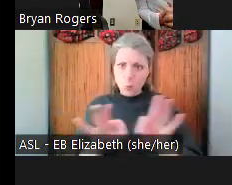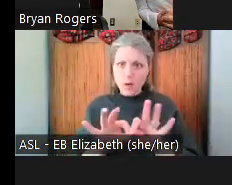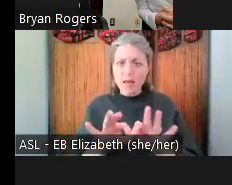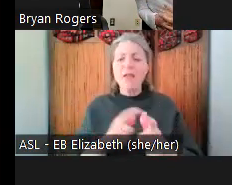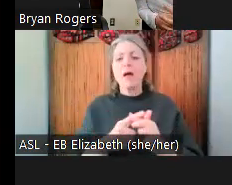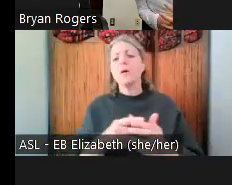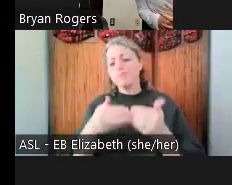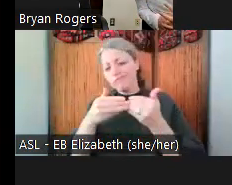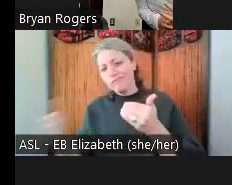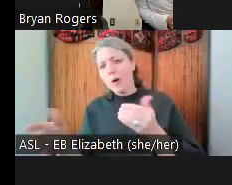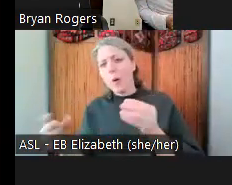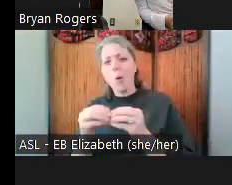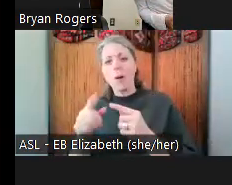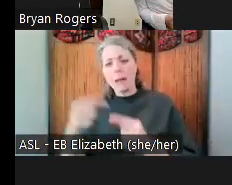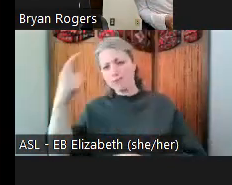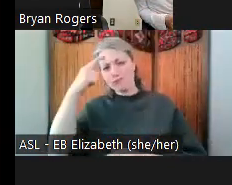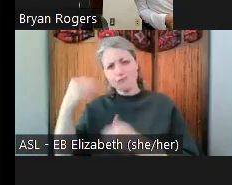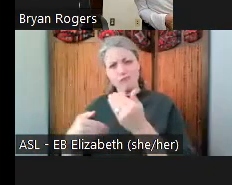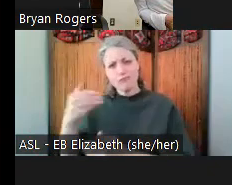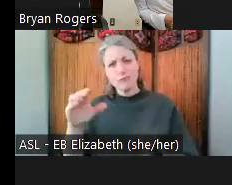cognition. Now, the